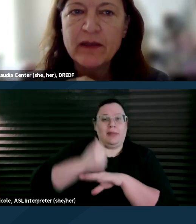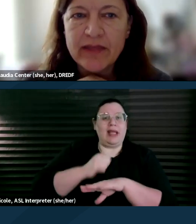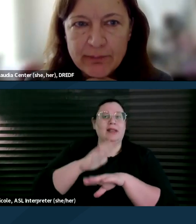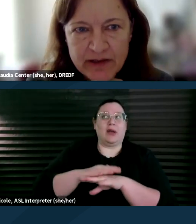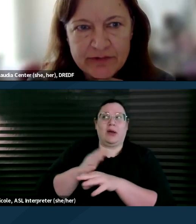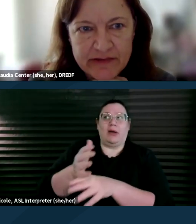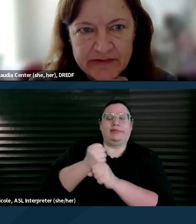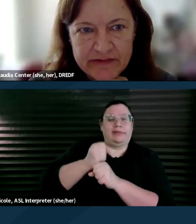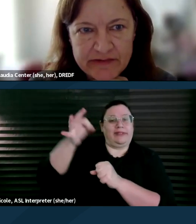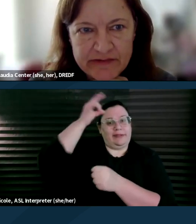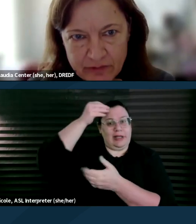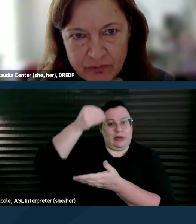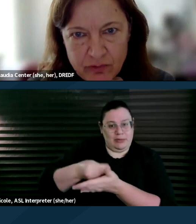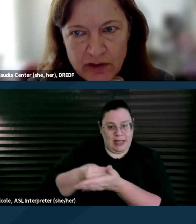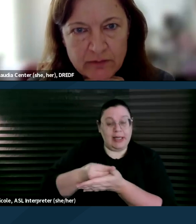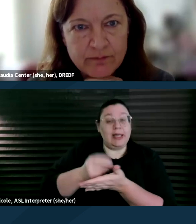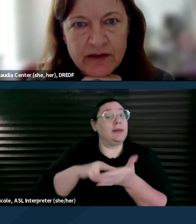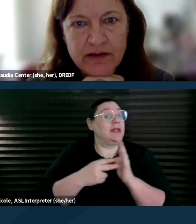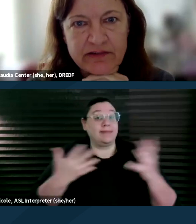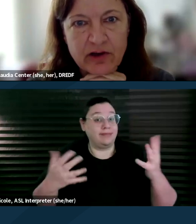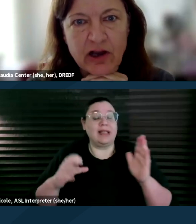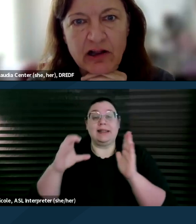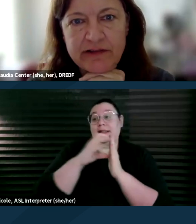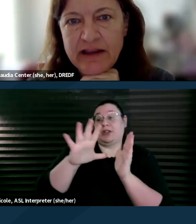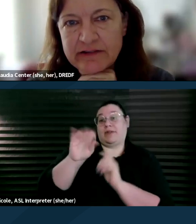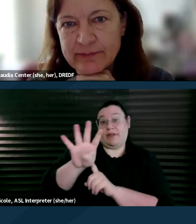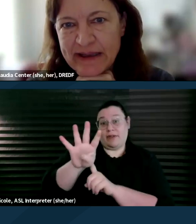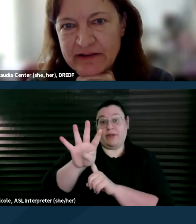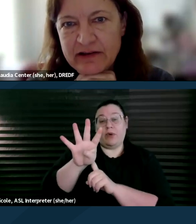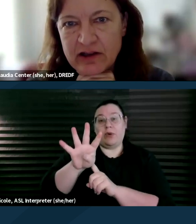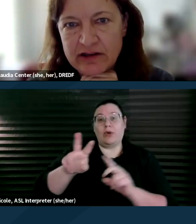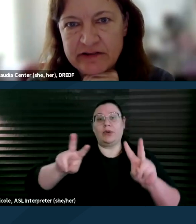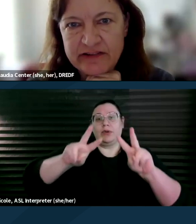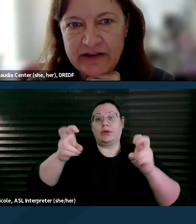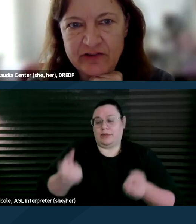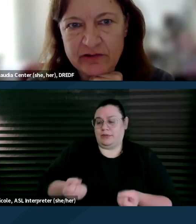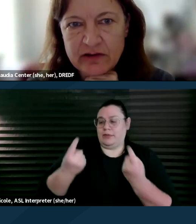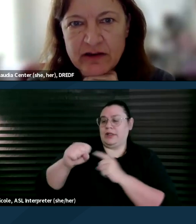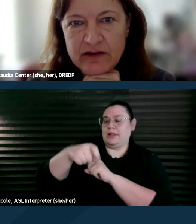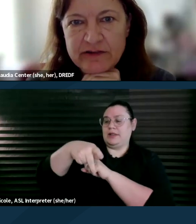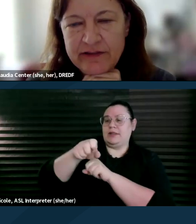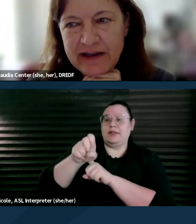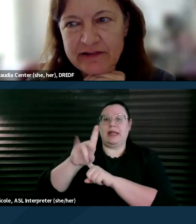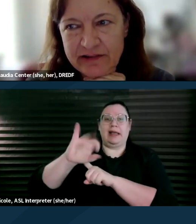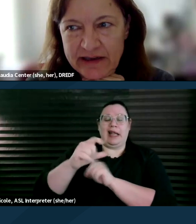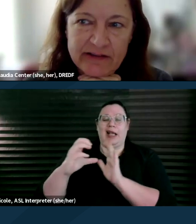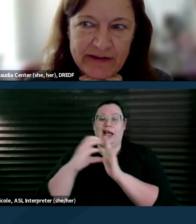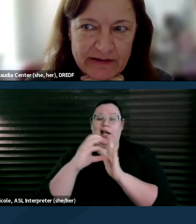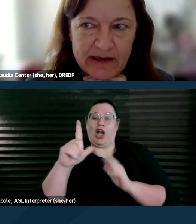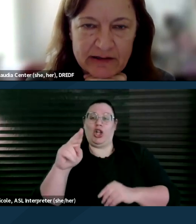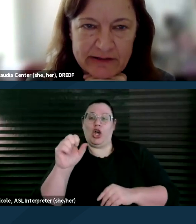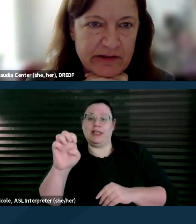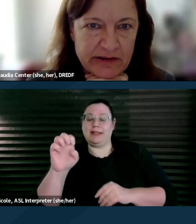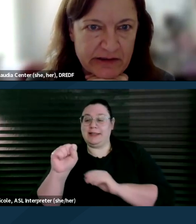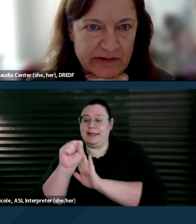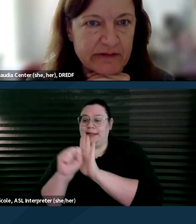dollars, that means that Section 504 is called a spending clause statute. So that's, like I